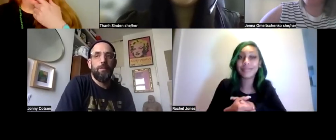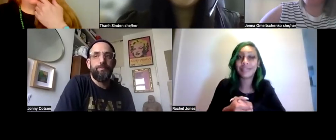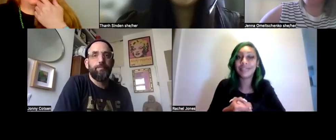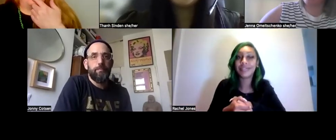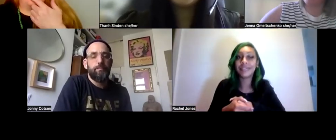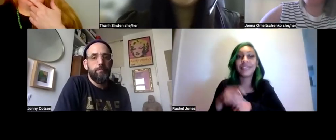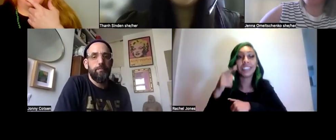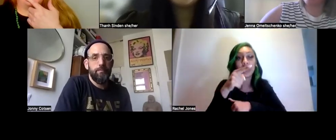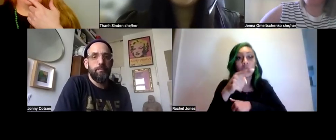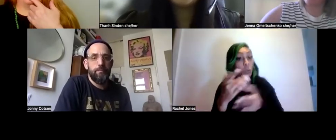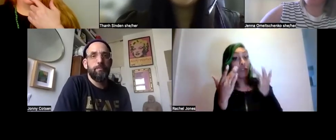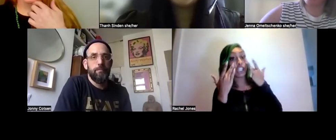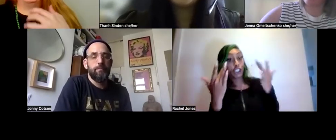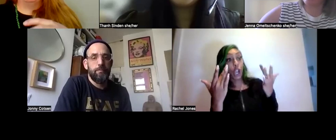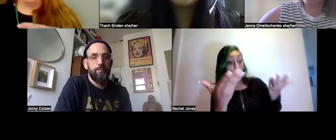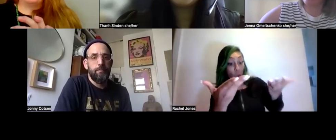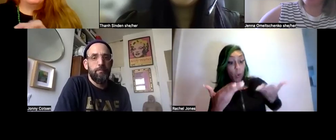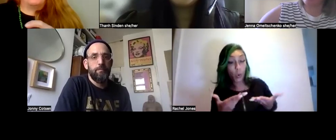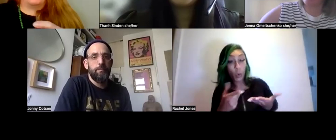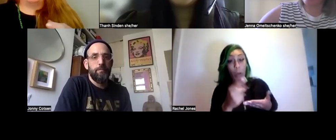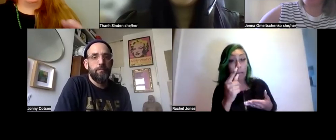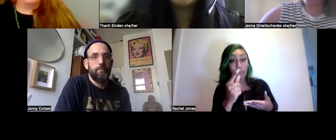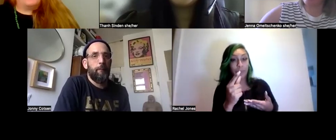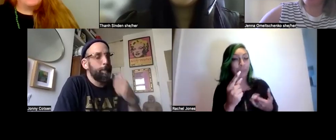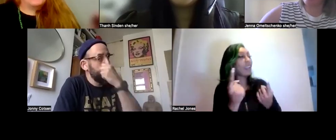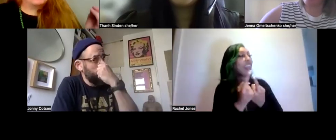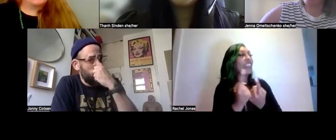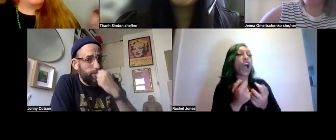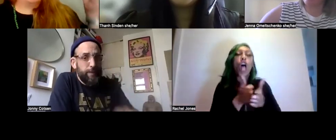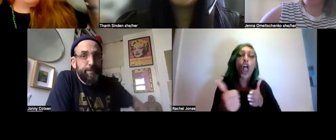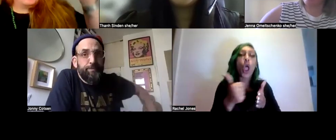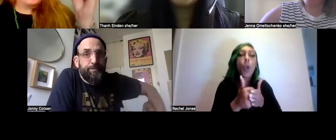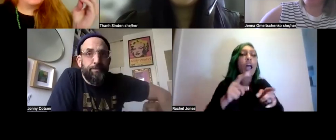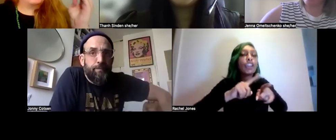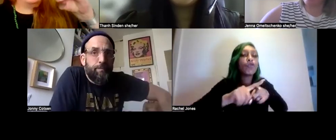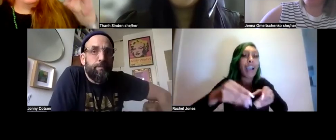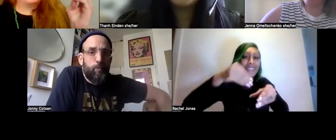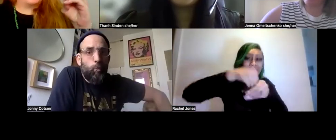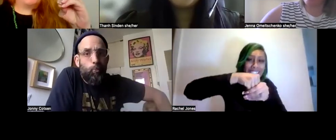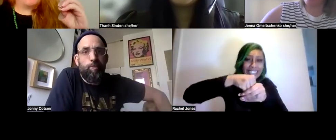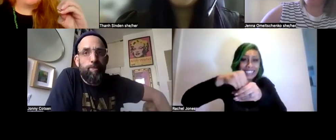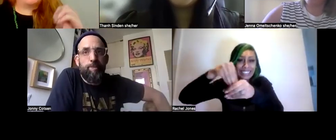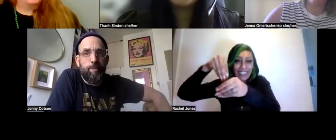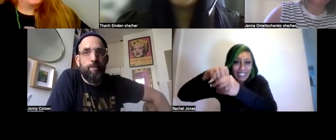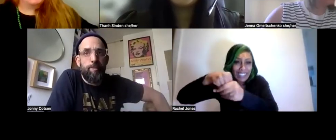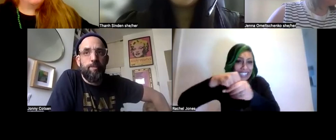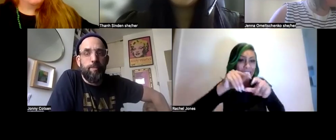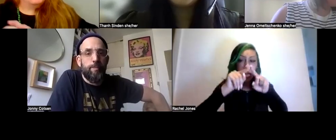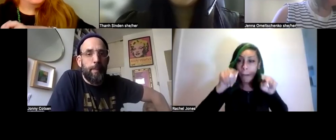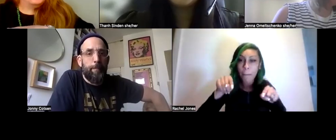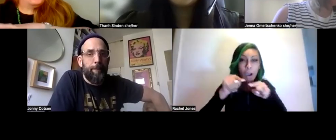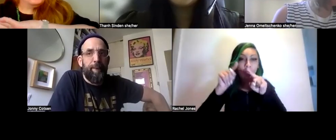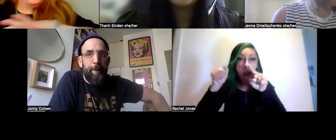you've sort of demonstrated that as well, that thing around, you know, always having to try and fit into that box, and